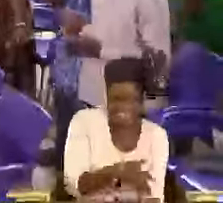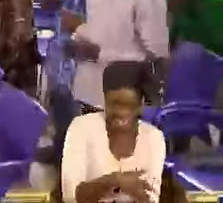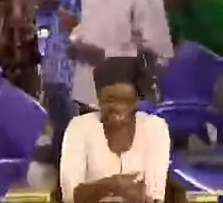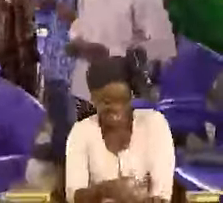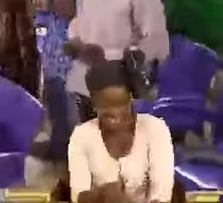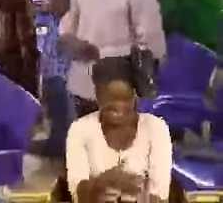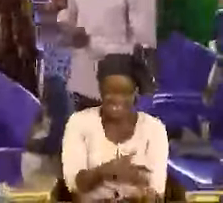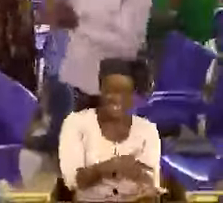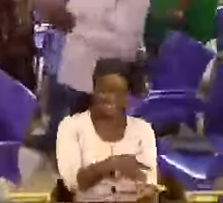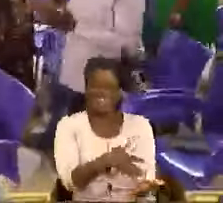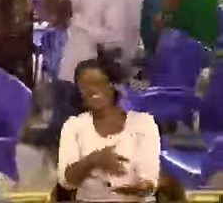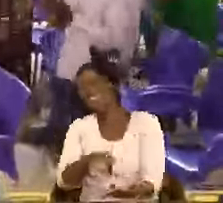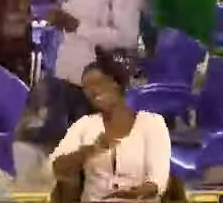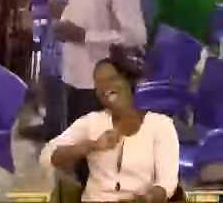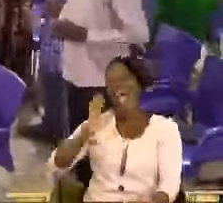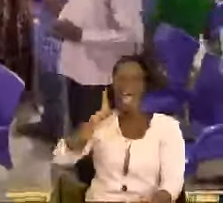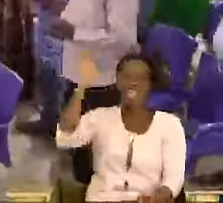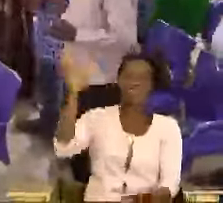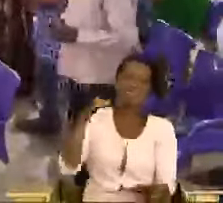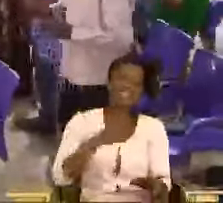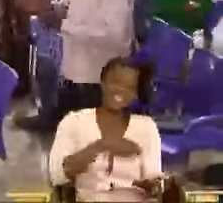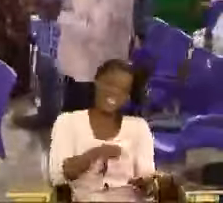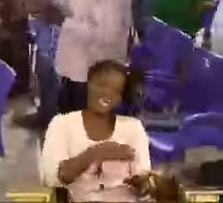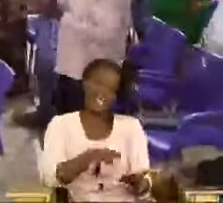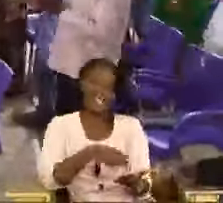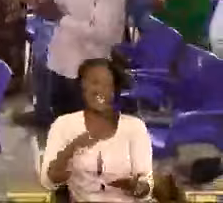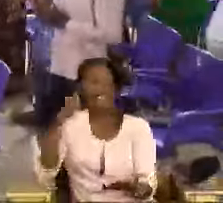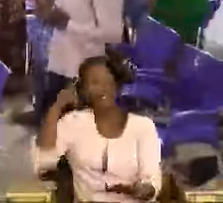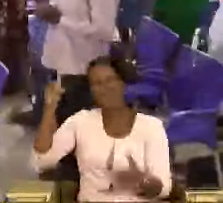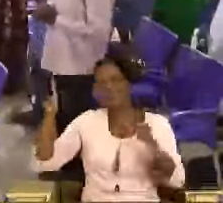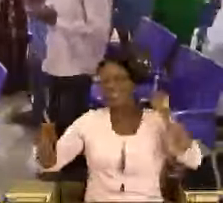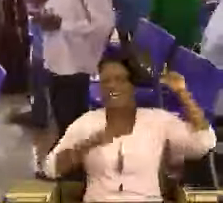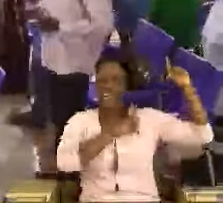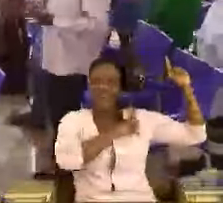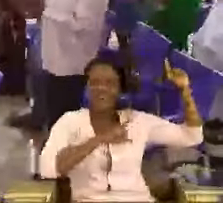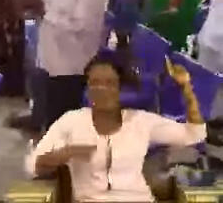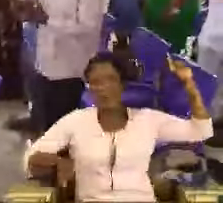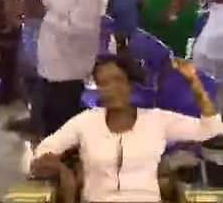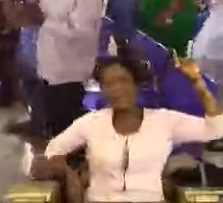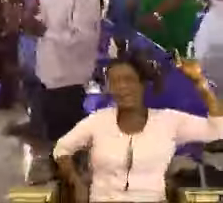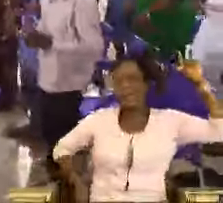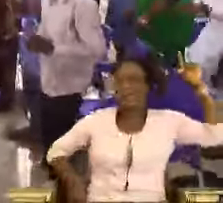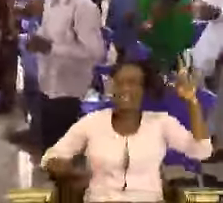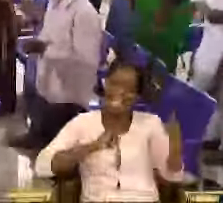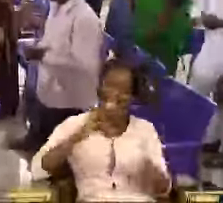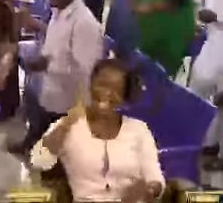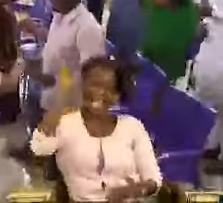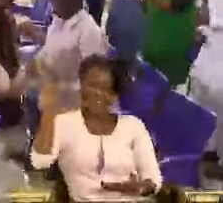19 oh yeah yeah oh yeah